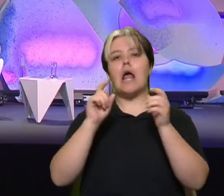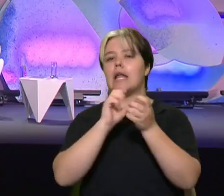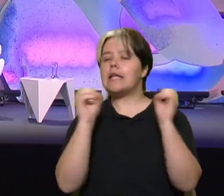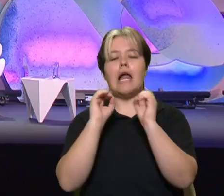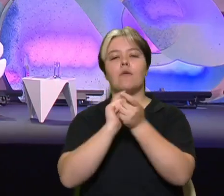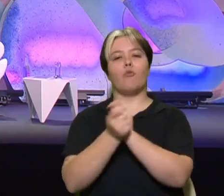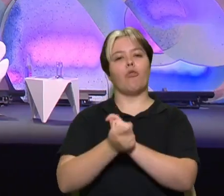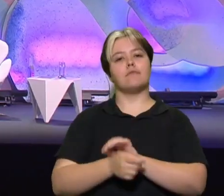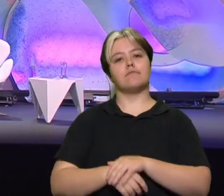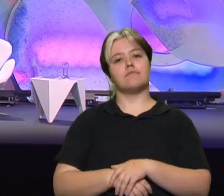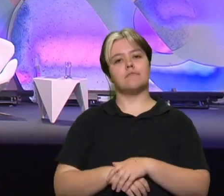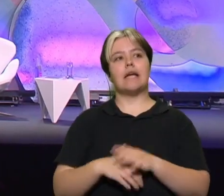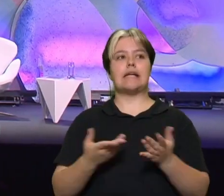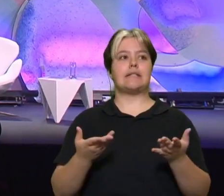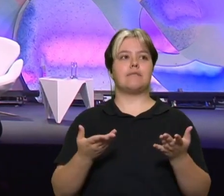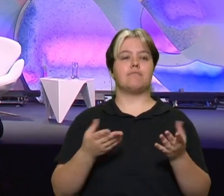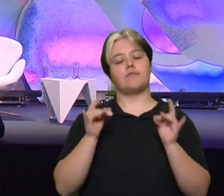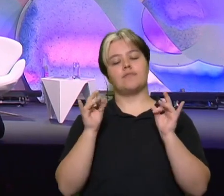nothing changes.